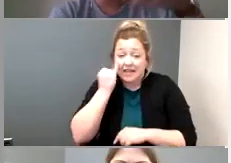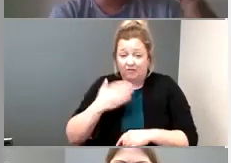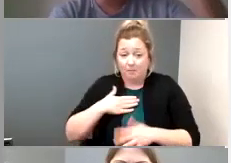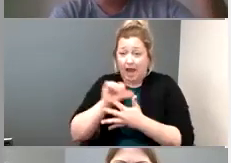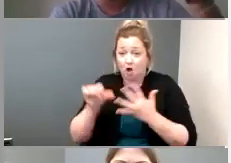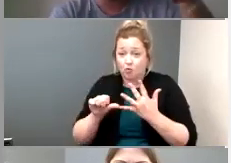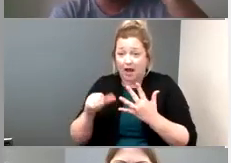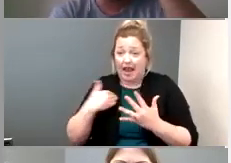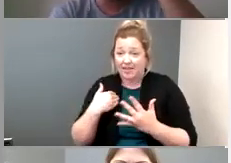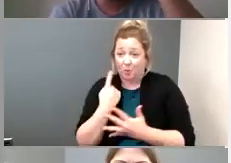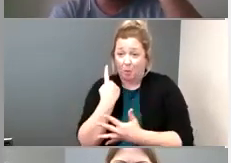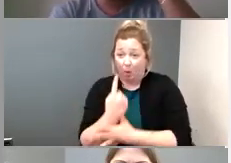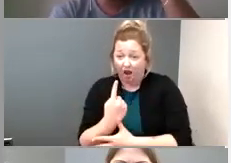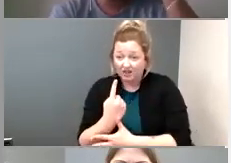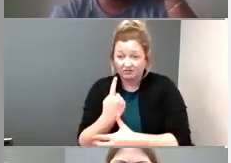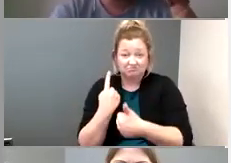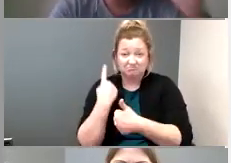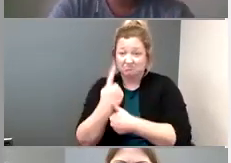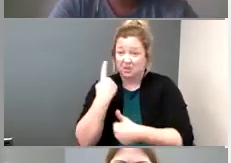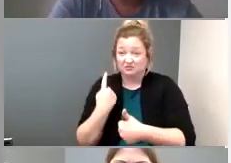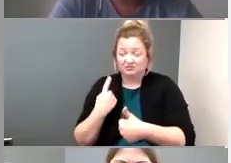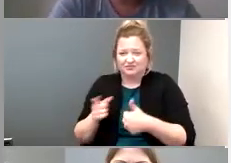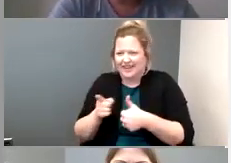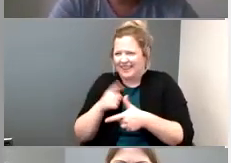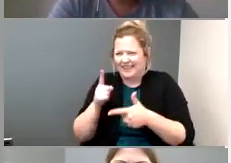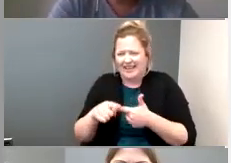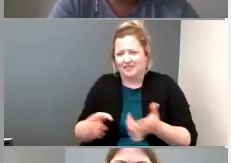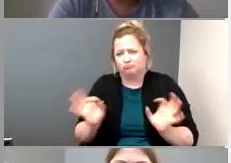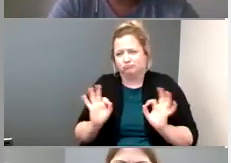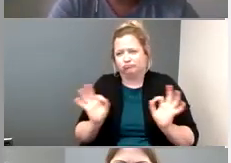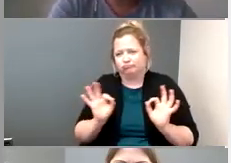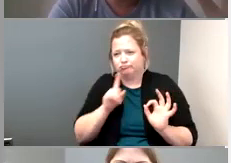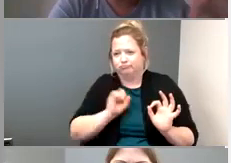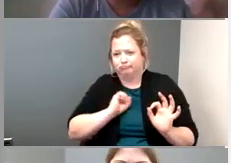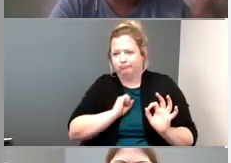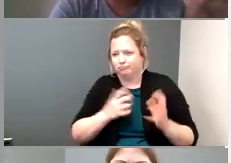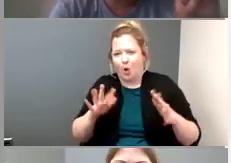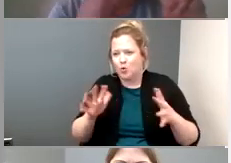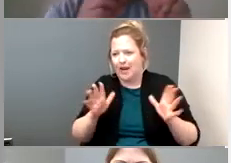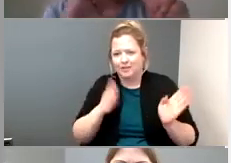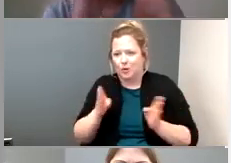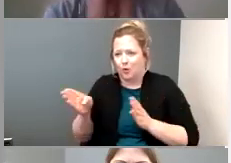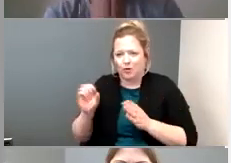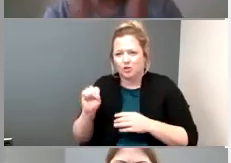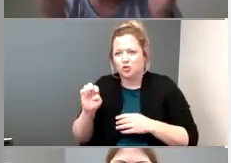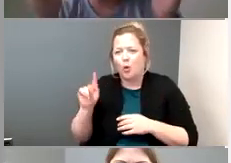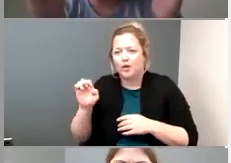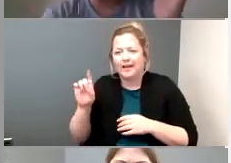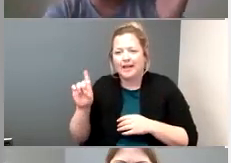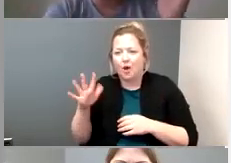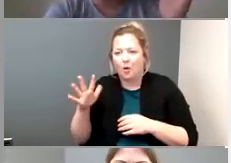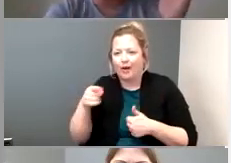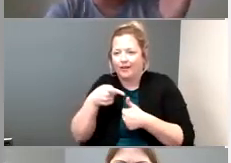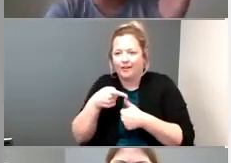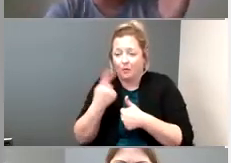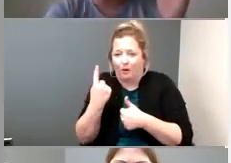particular element is always sorted, right? Okay. So there are two components here. The dividing part